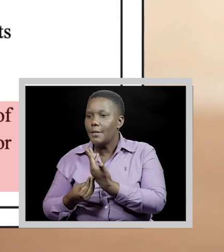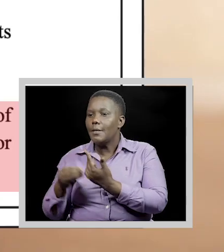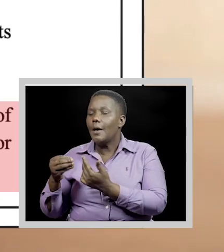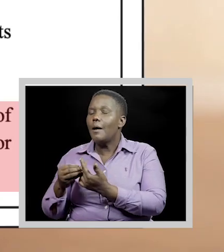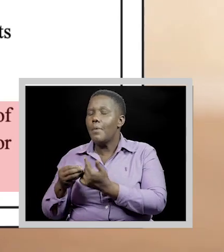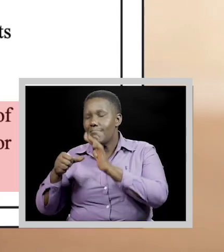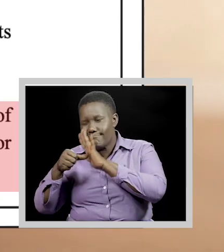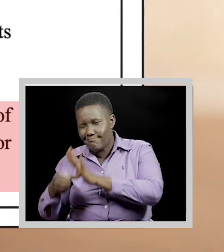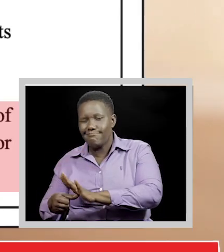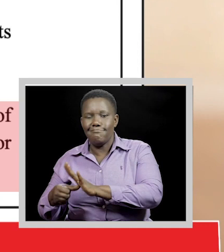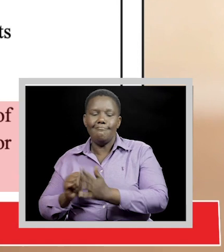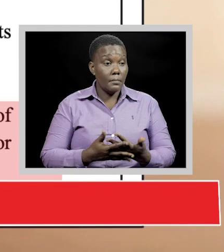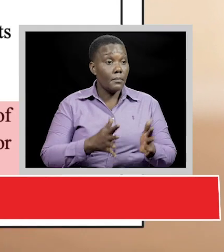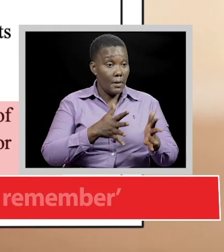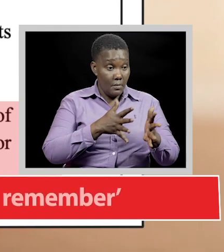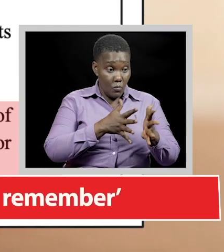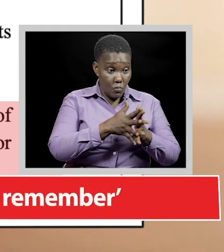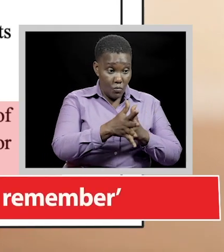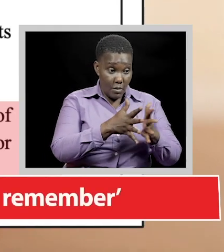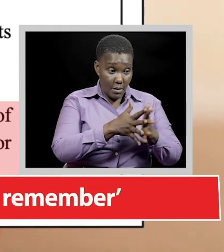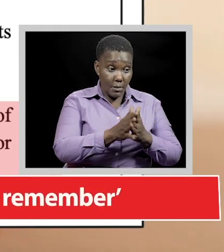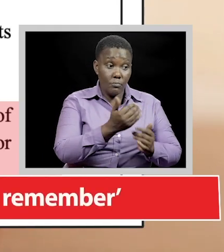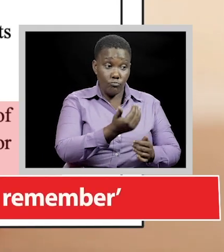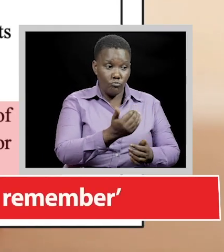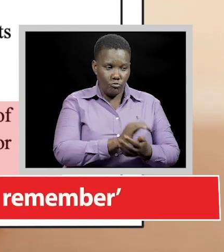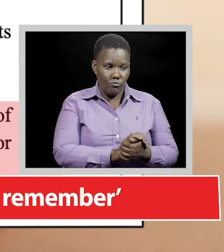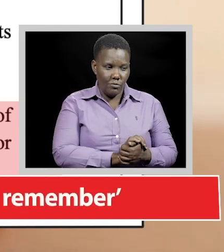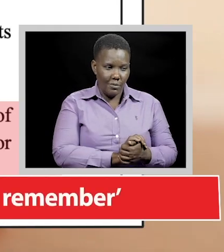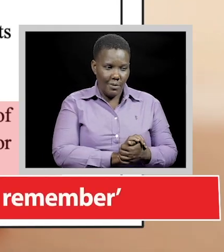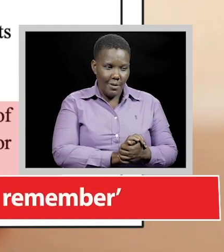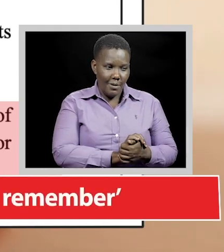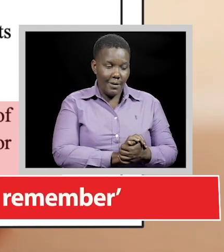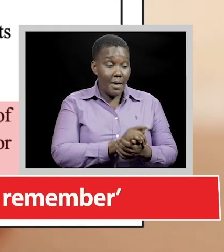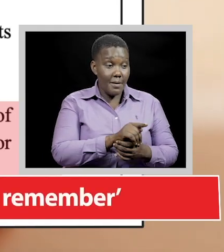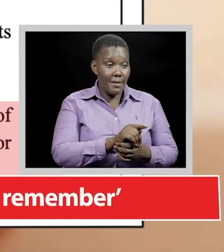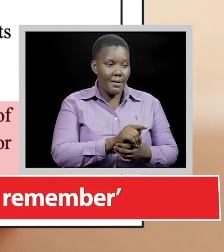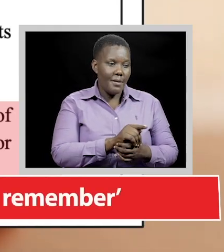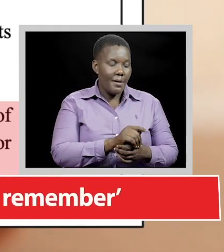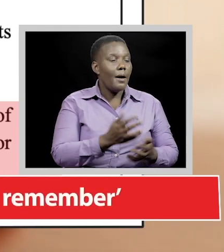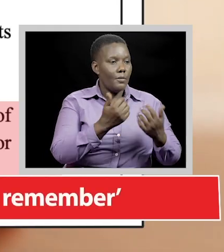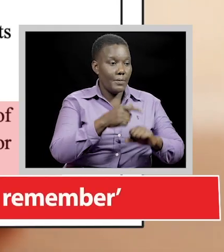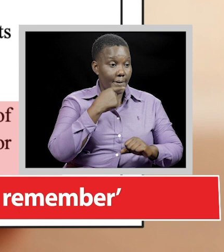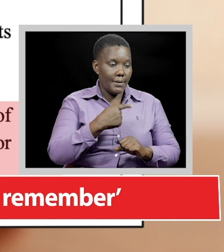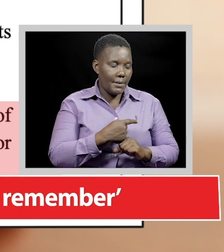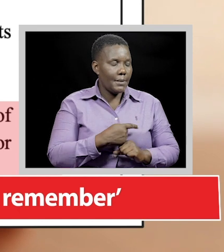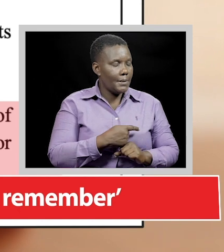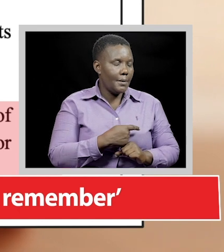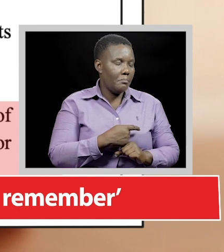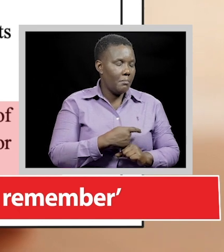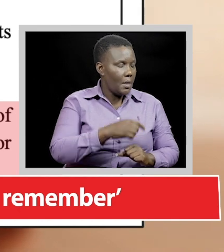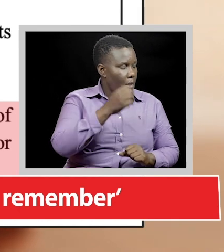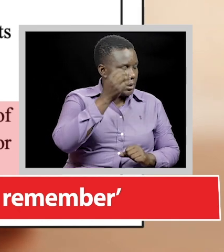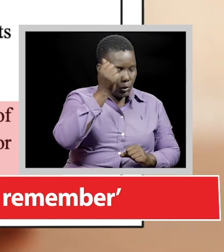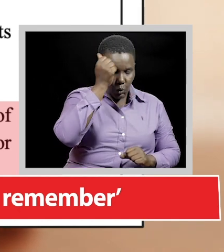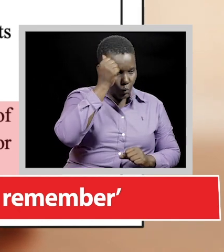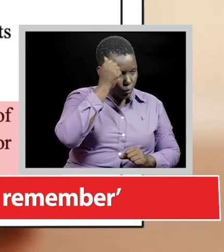abused. Explain that it is okay for the child to say, I don't know, or I don't